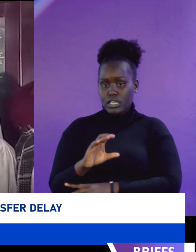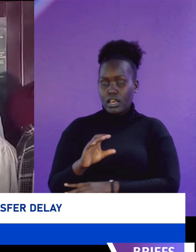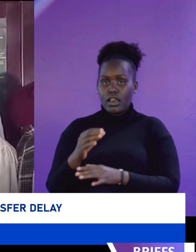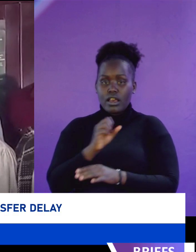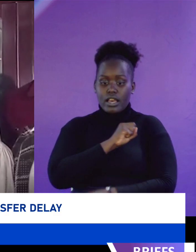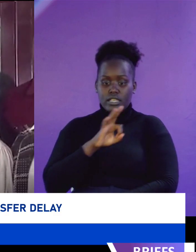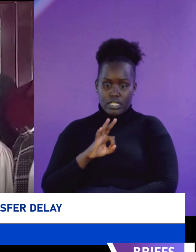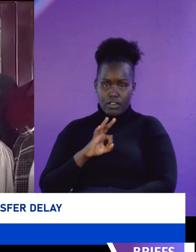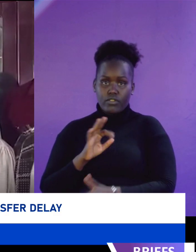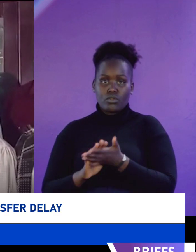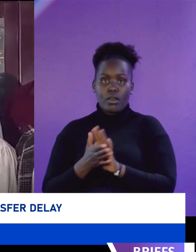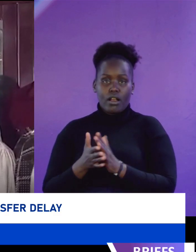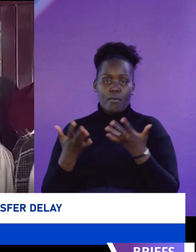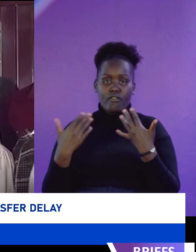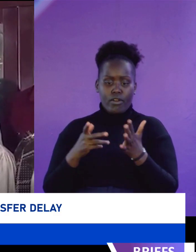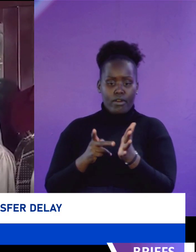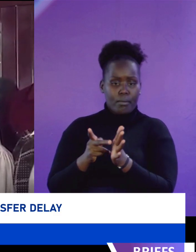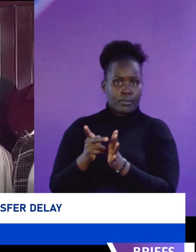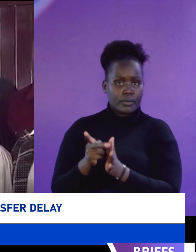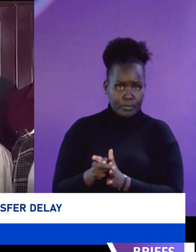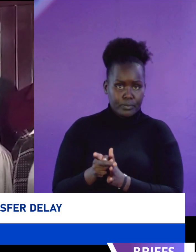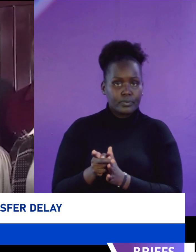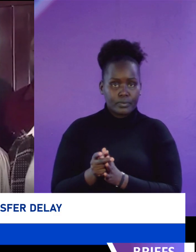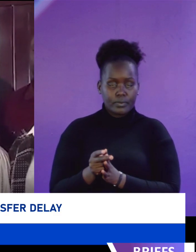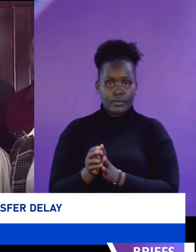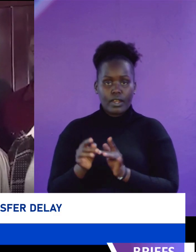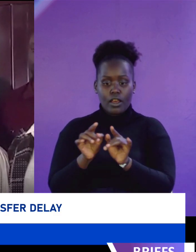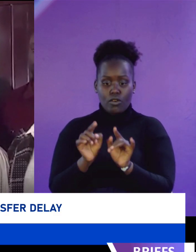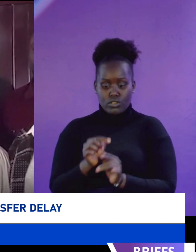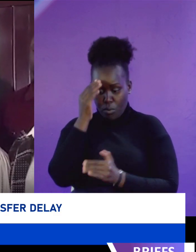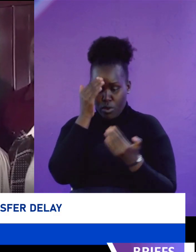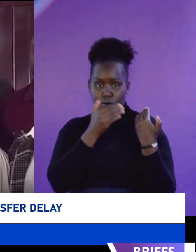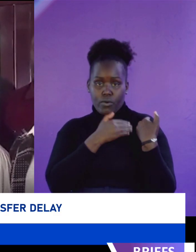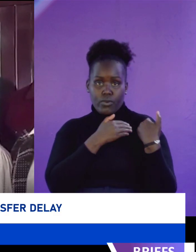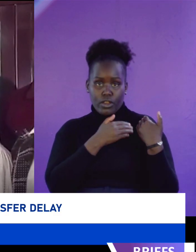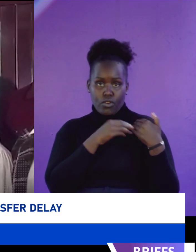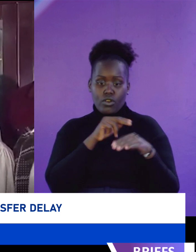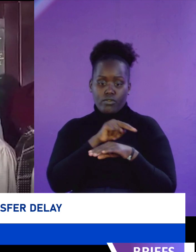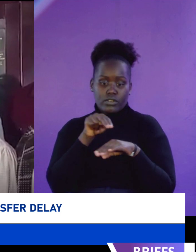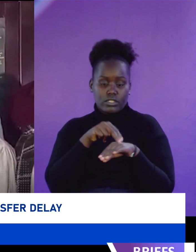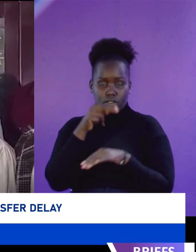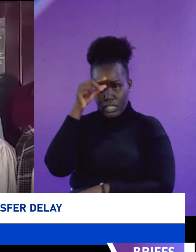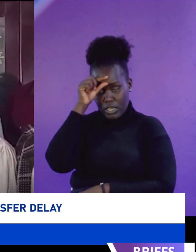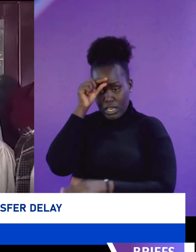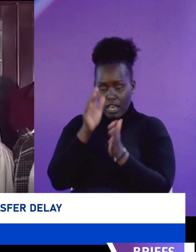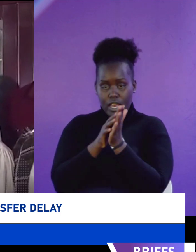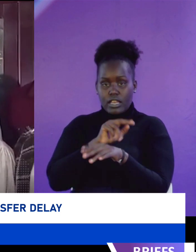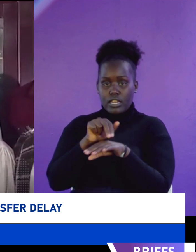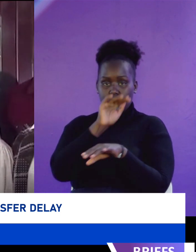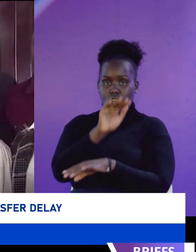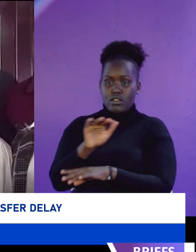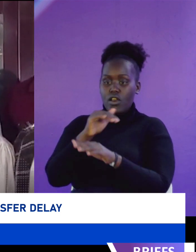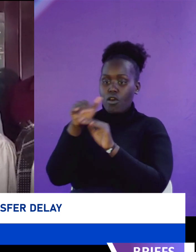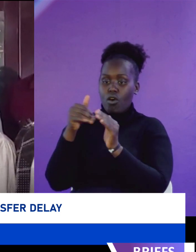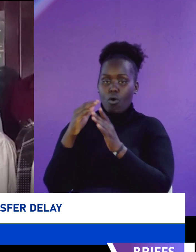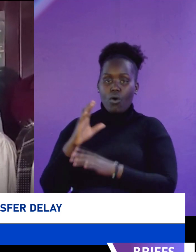and pensionable. NAN recognizes the role of the national government and the National Assembly Health Committee